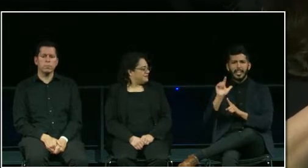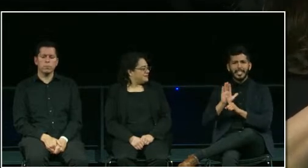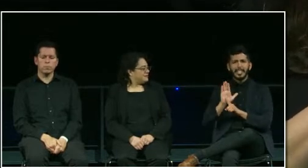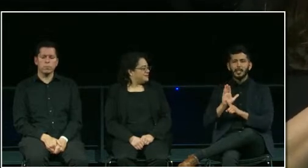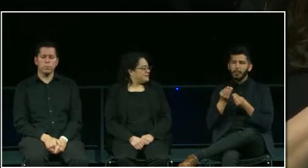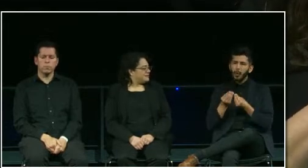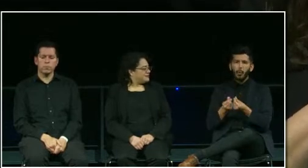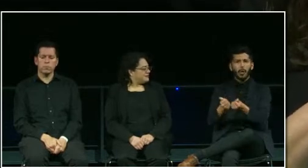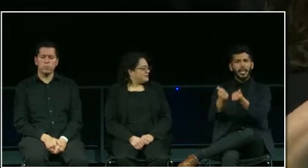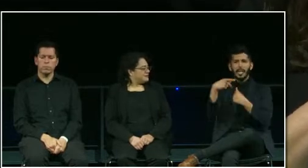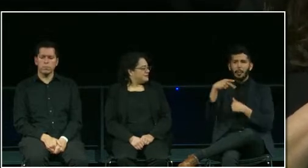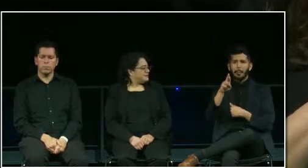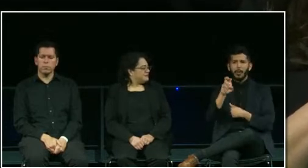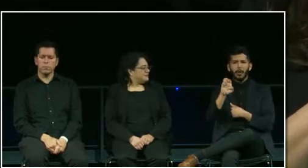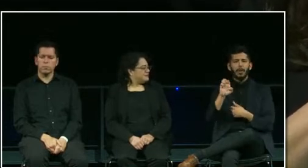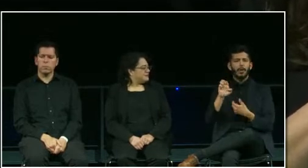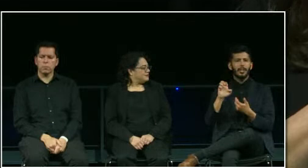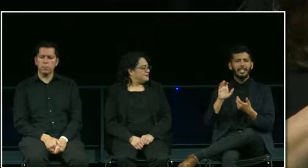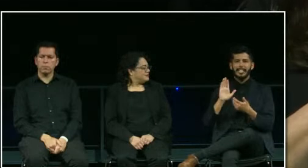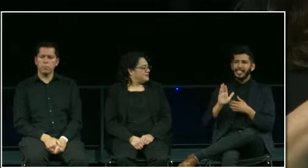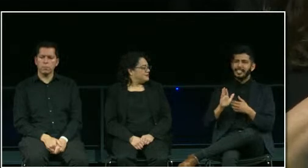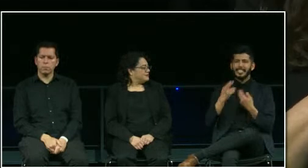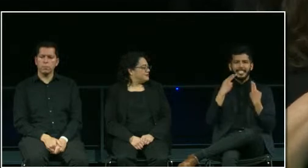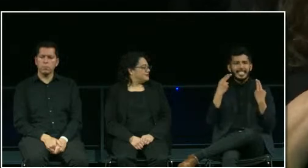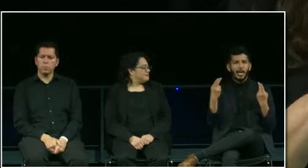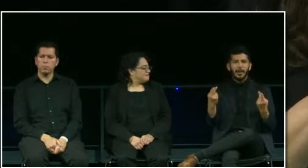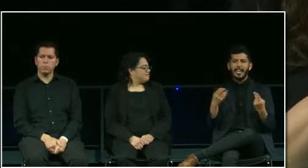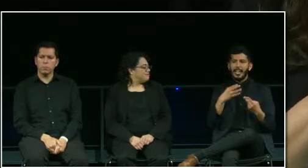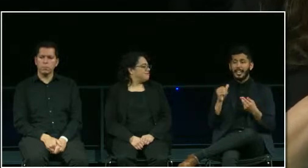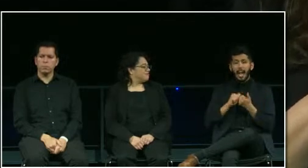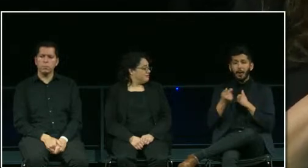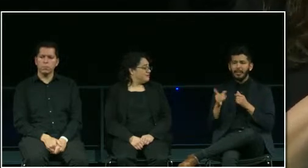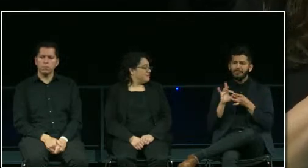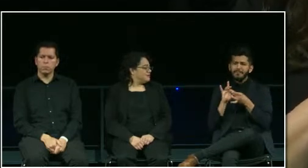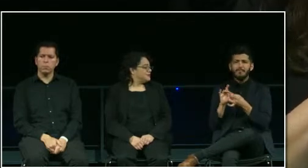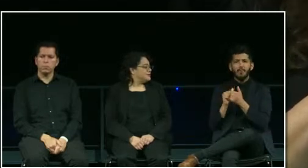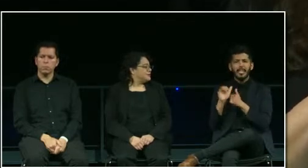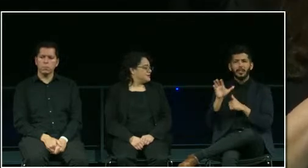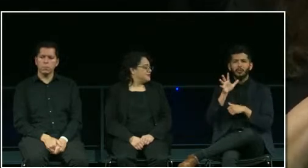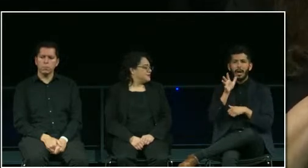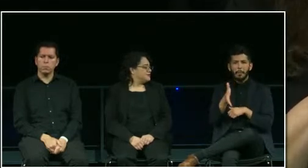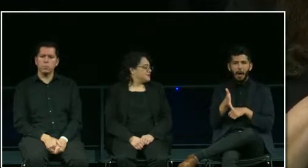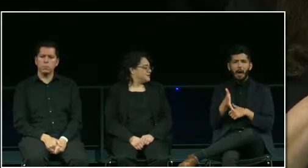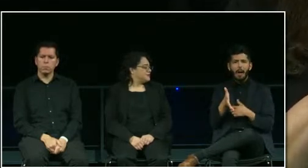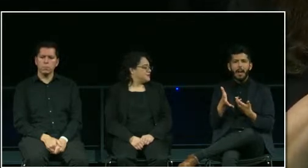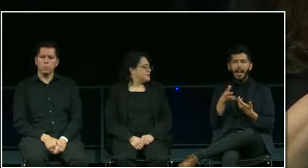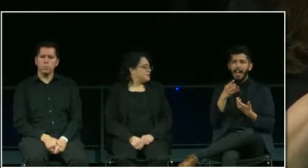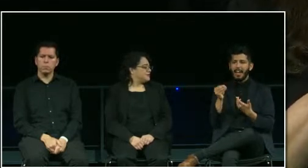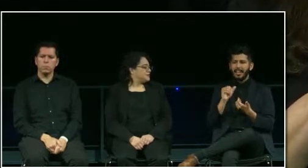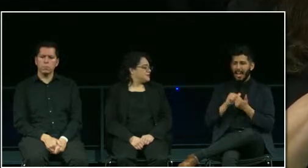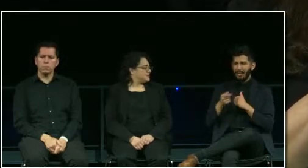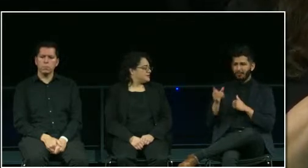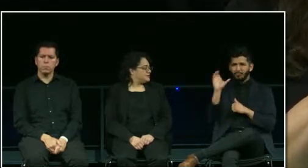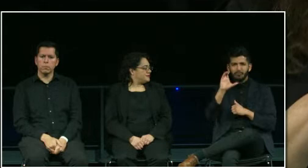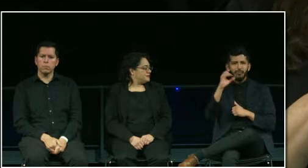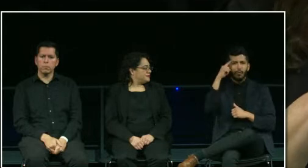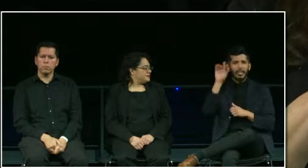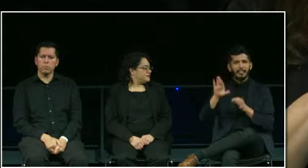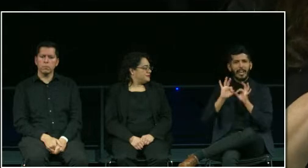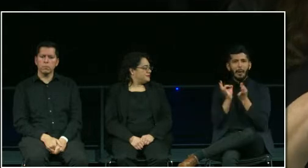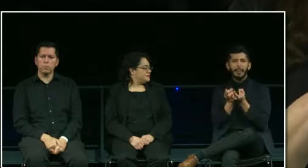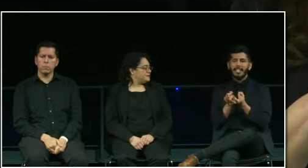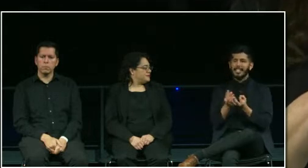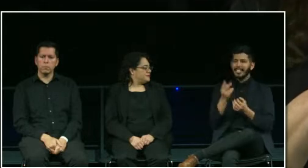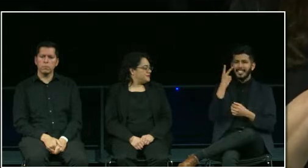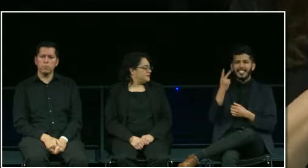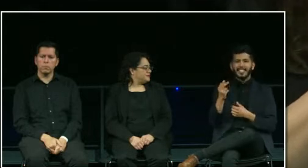much he just fiercely held on to his grandmother, and also wanting to see his family and finding the joy in everyday life, really, I think, spoke